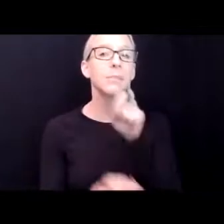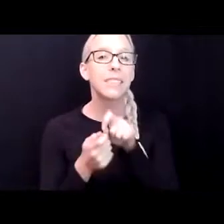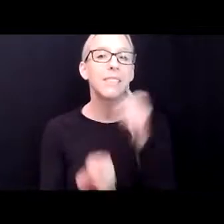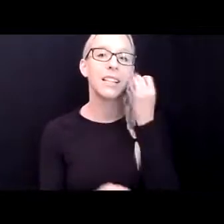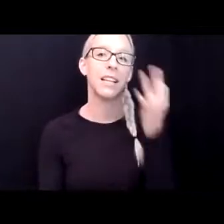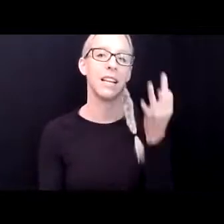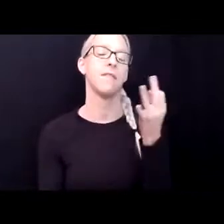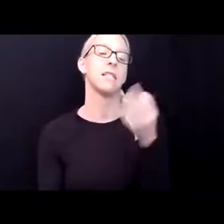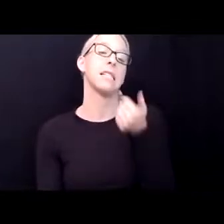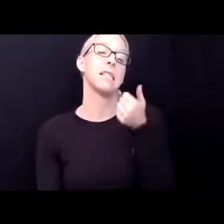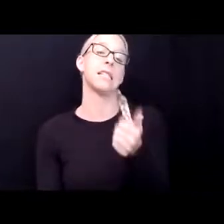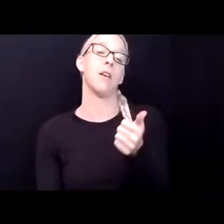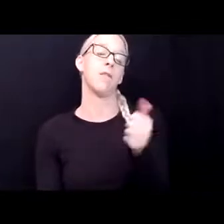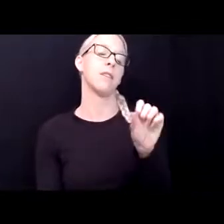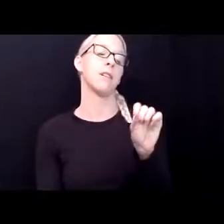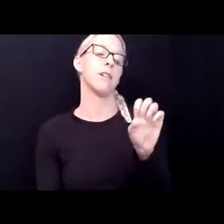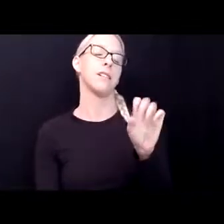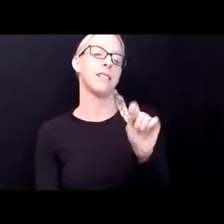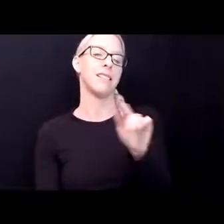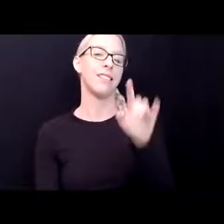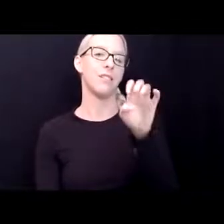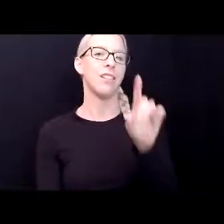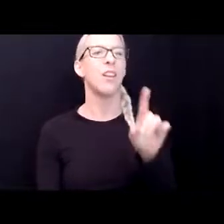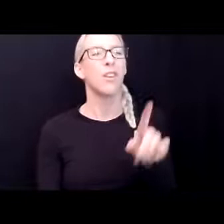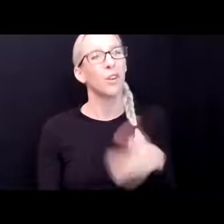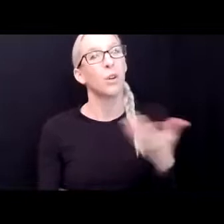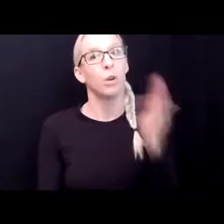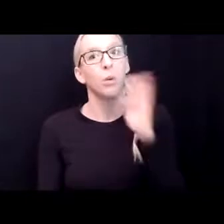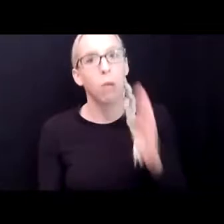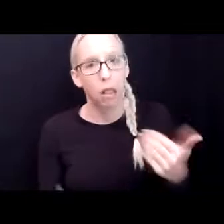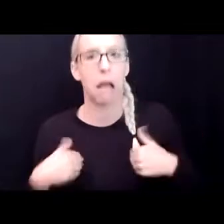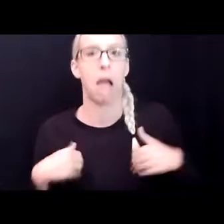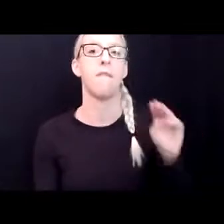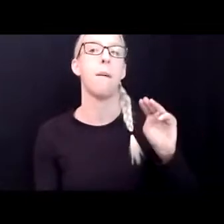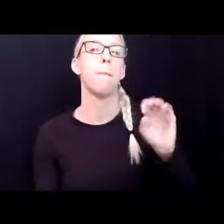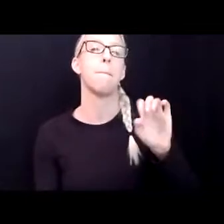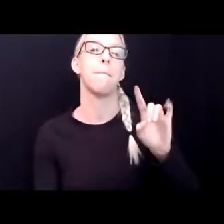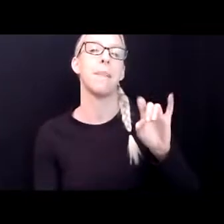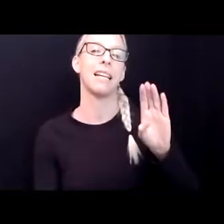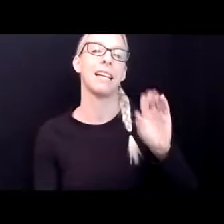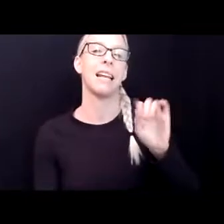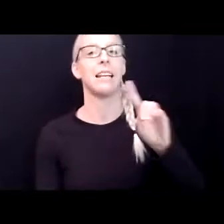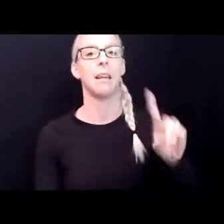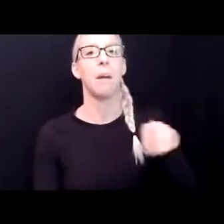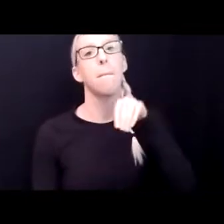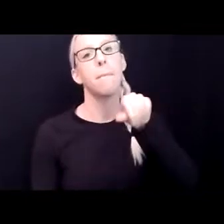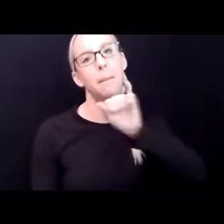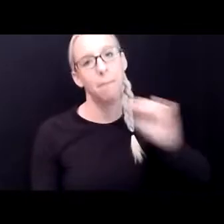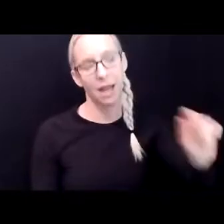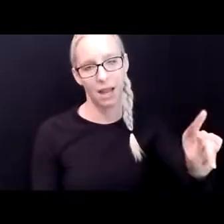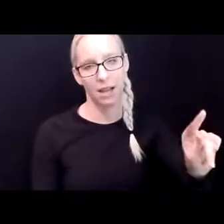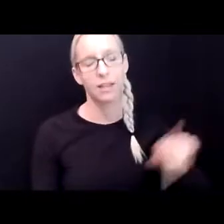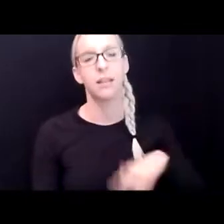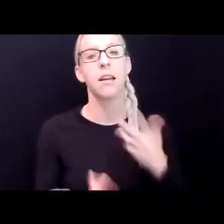self-settled trusts, they're going to have the Medicaid payback provision to them. And it can often be